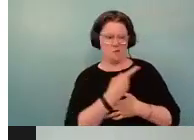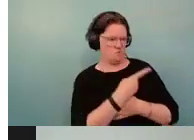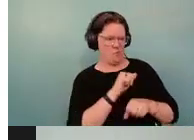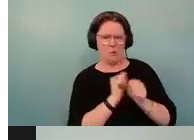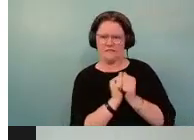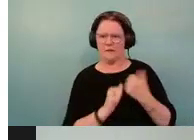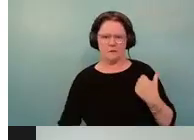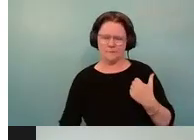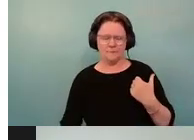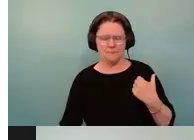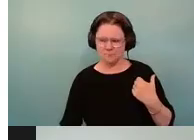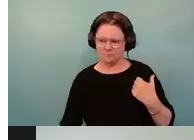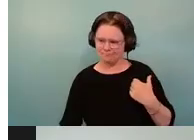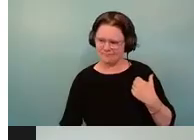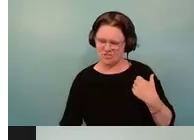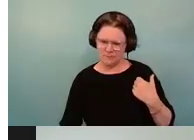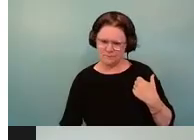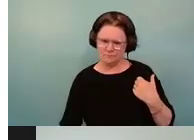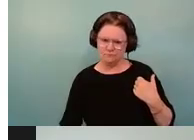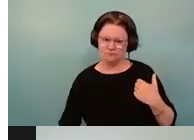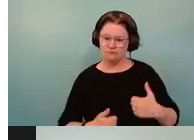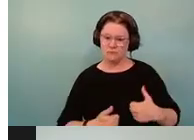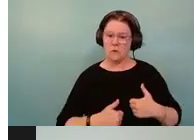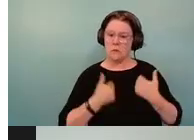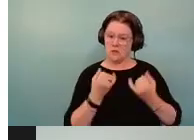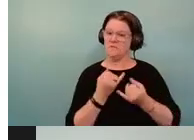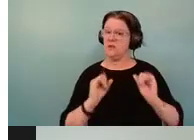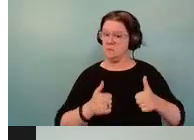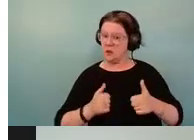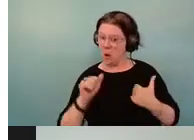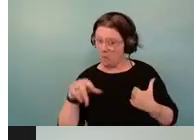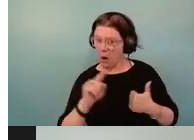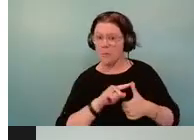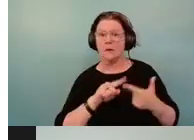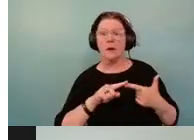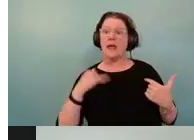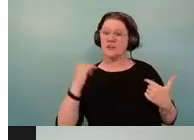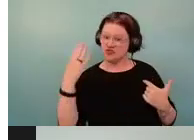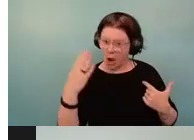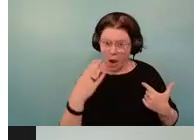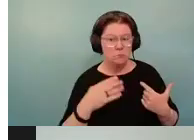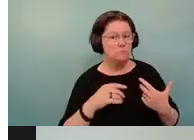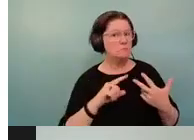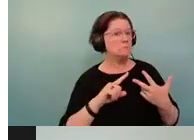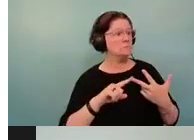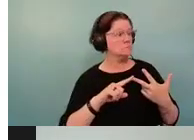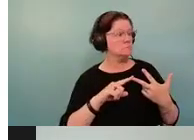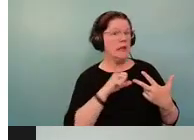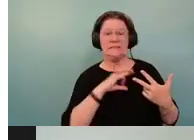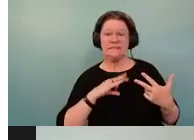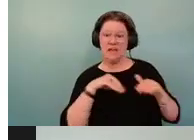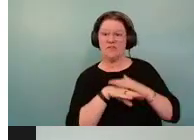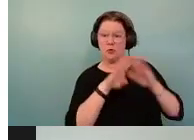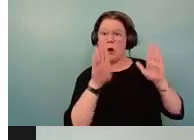years. She lived in her own apartment, had a job in the community, and had staff come into